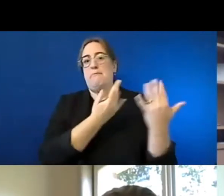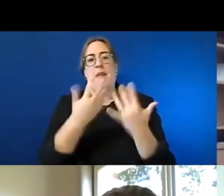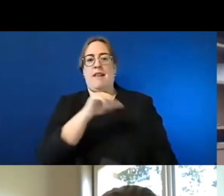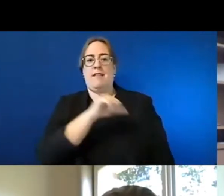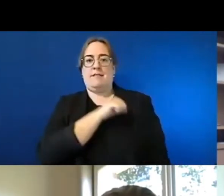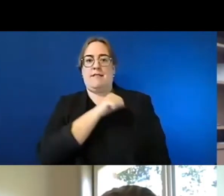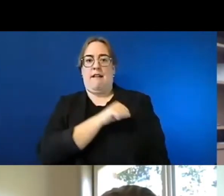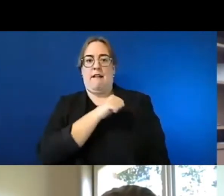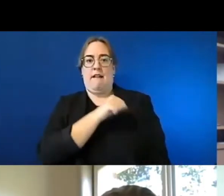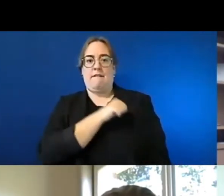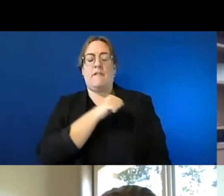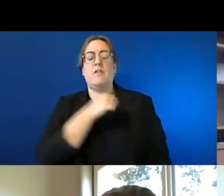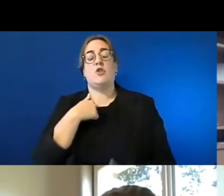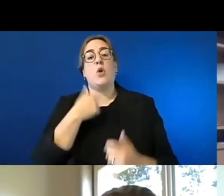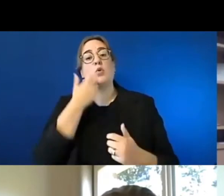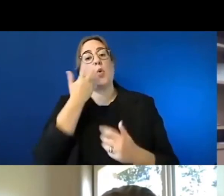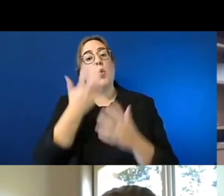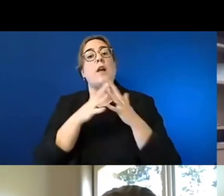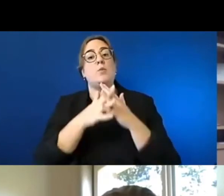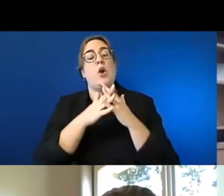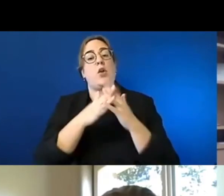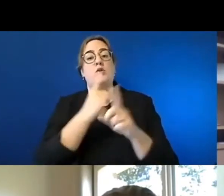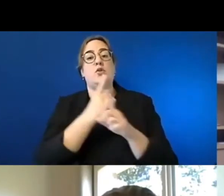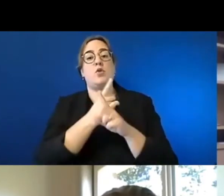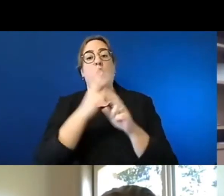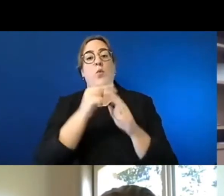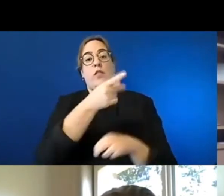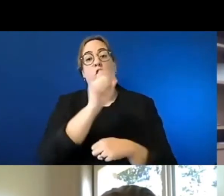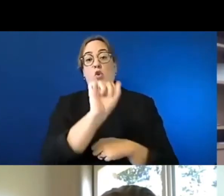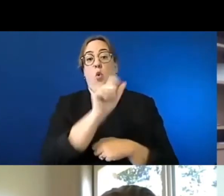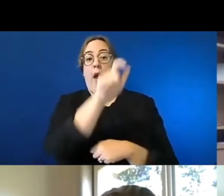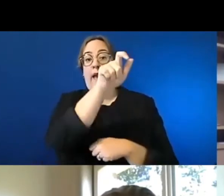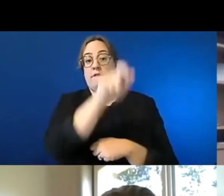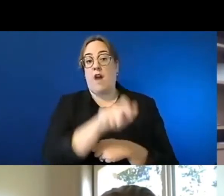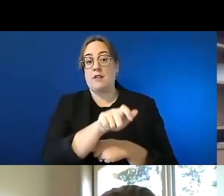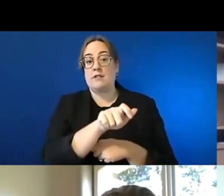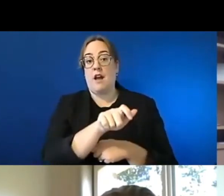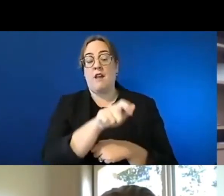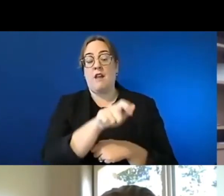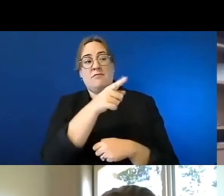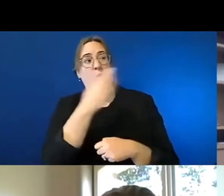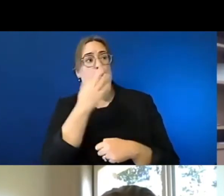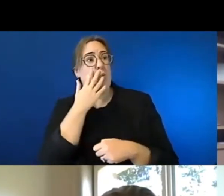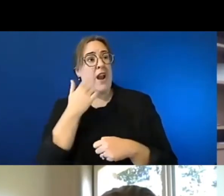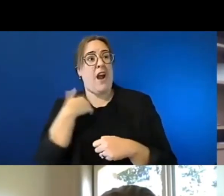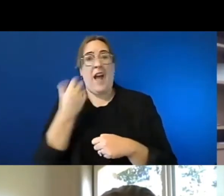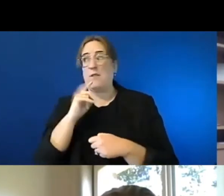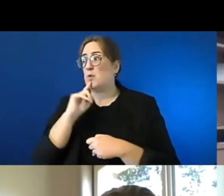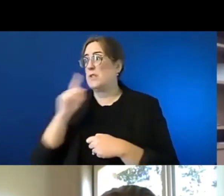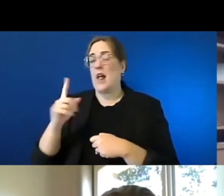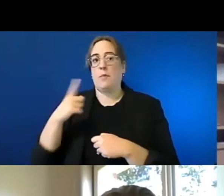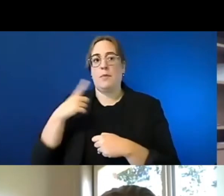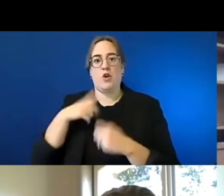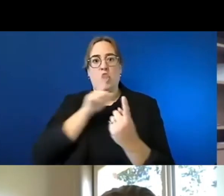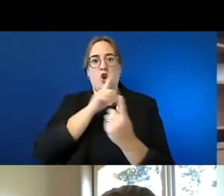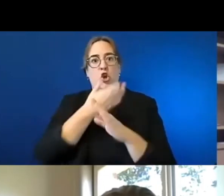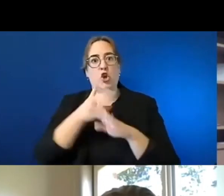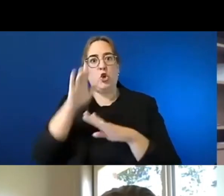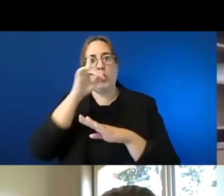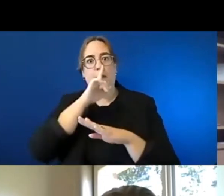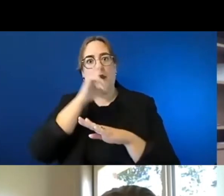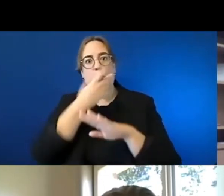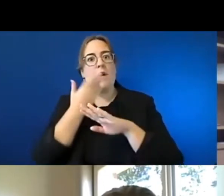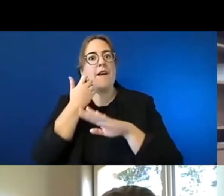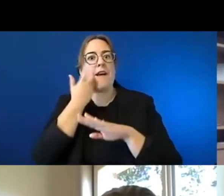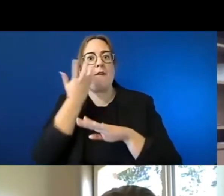to talk with your advisor about, because you don't want to be constantly disclosing to new people every semester. So we'll talk you through